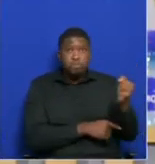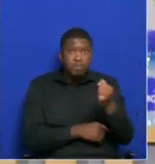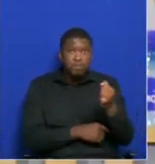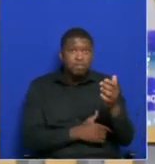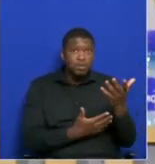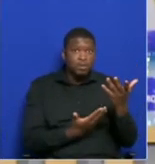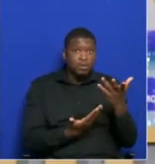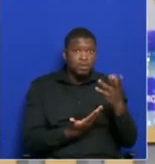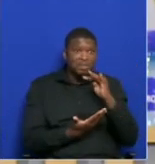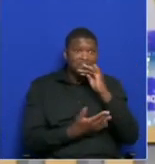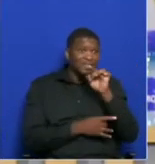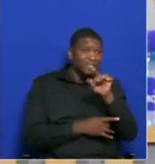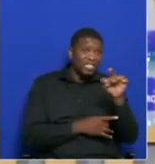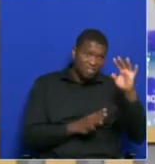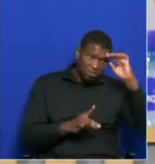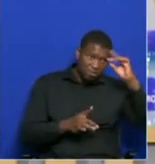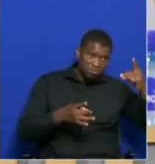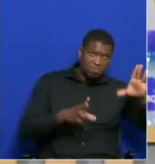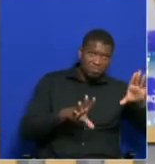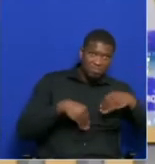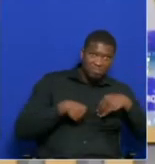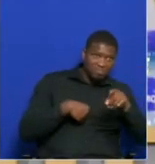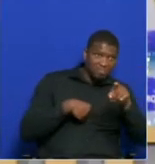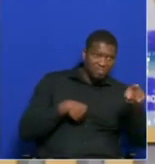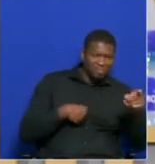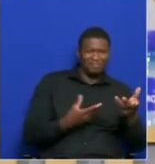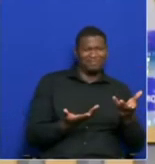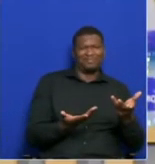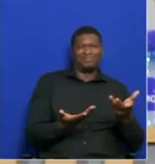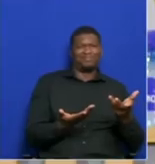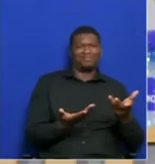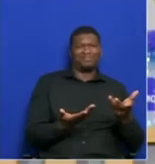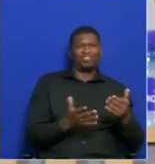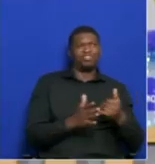council, which then means, in my